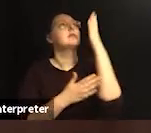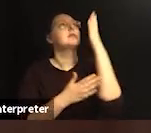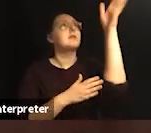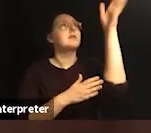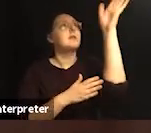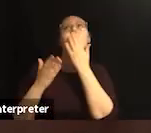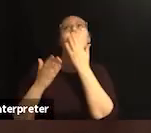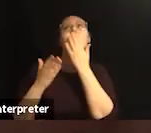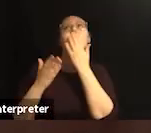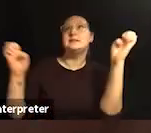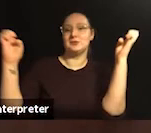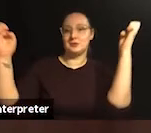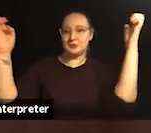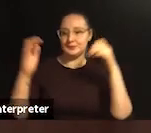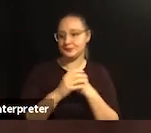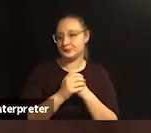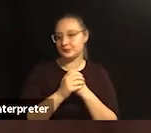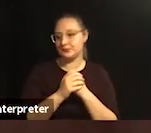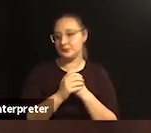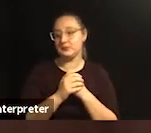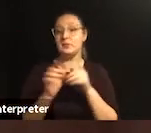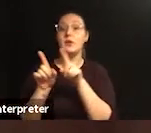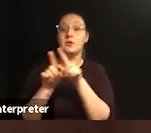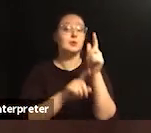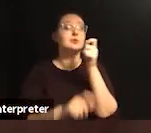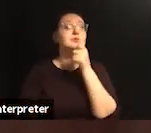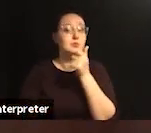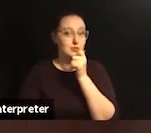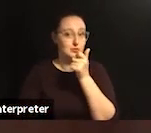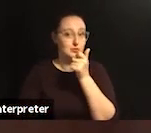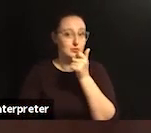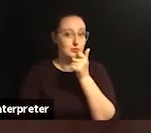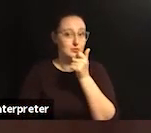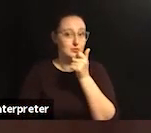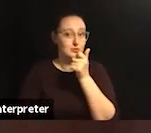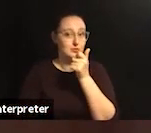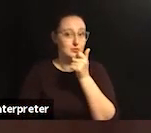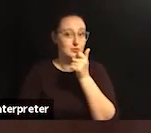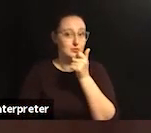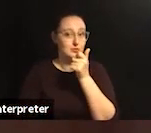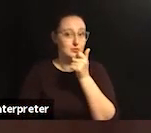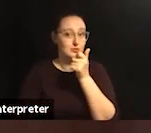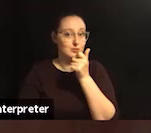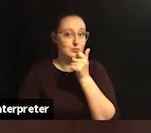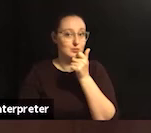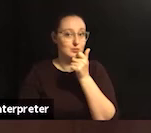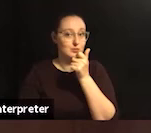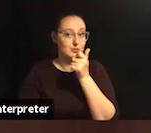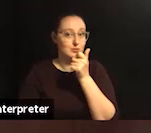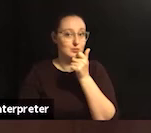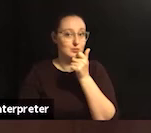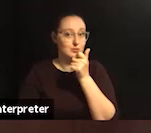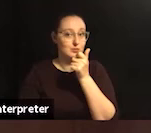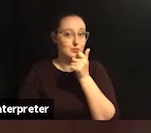to join us again for the live stream tomorrow, live from here at 11 a.m. at St. Mark's Cathedral. You're all welcome